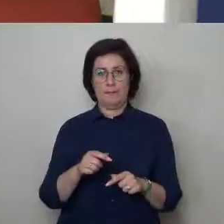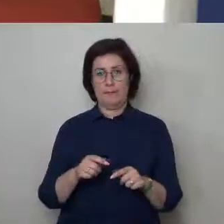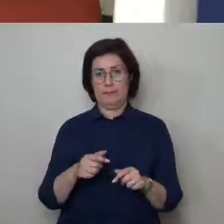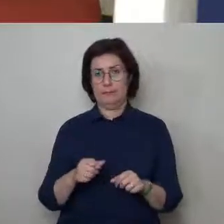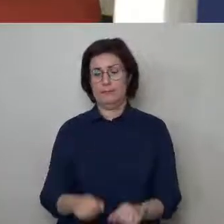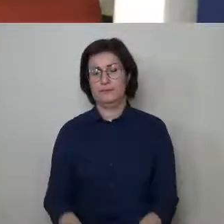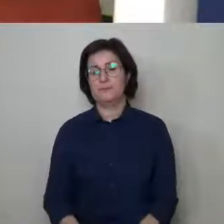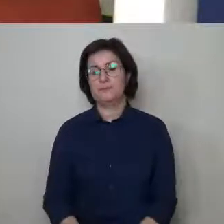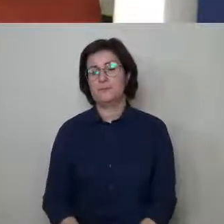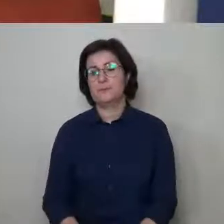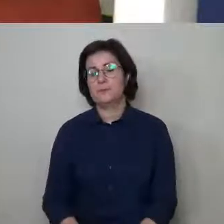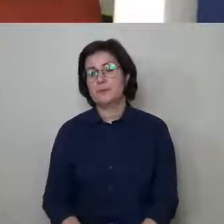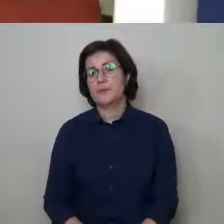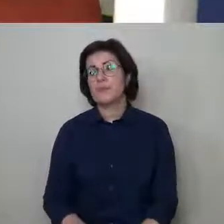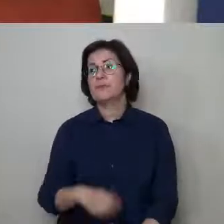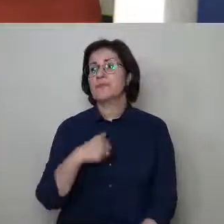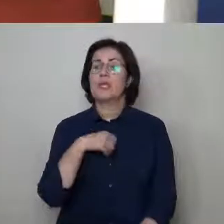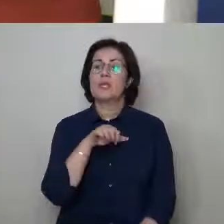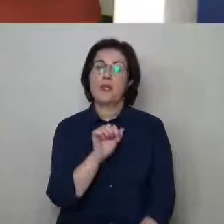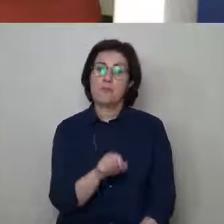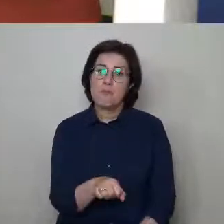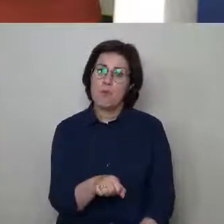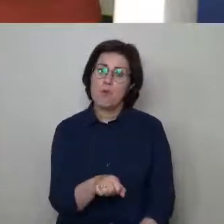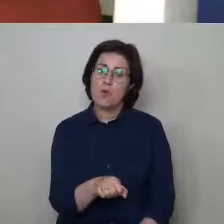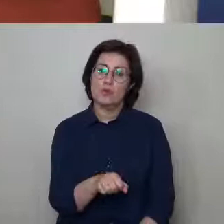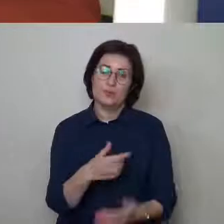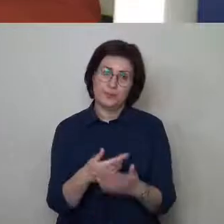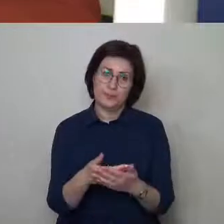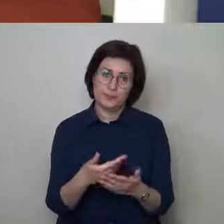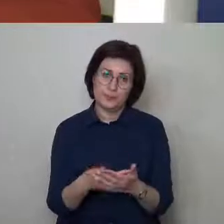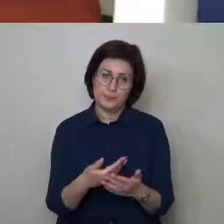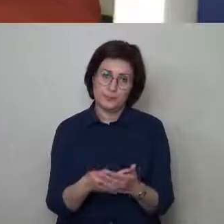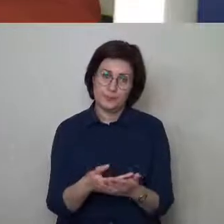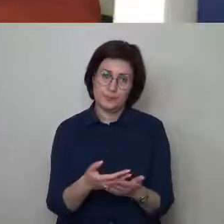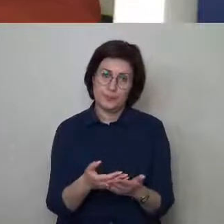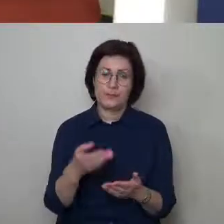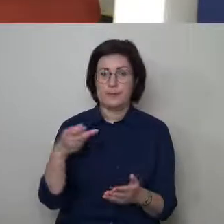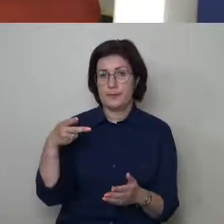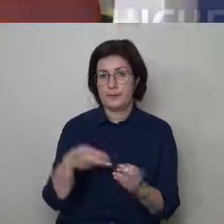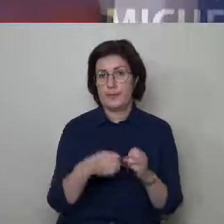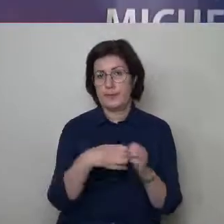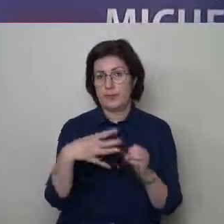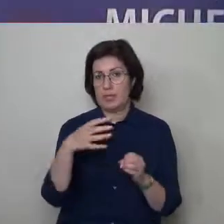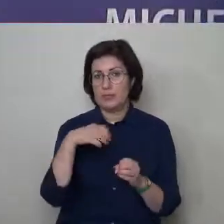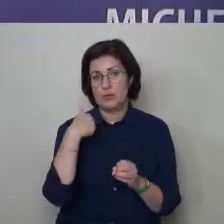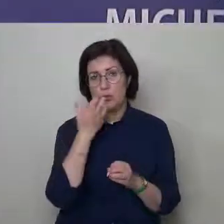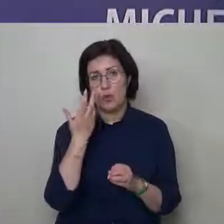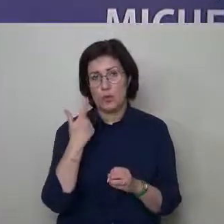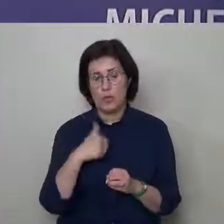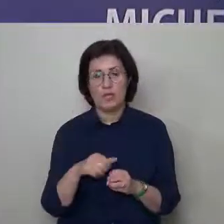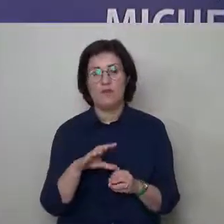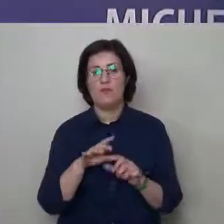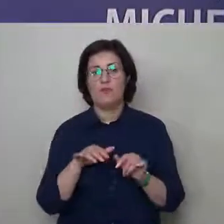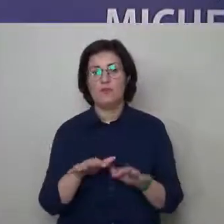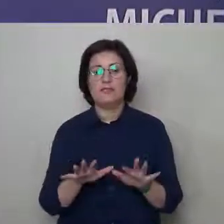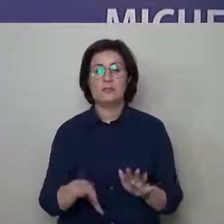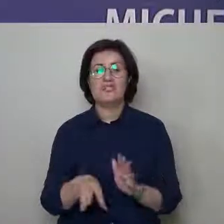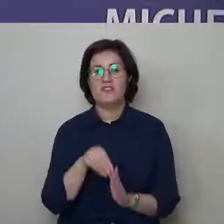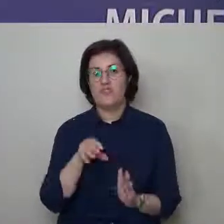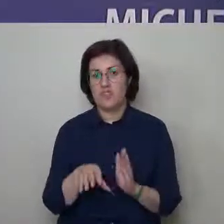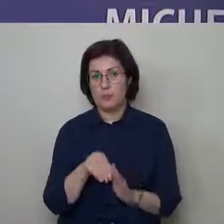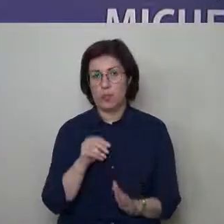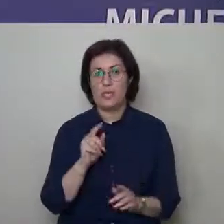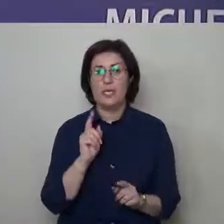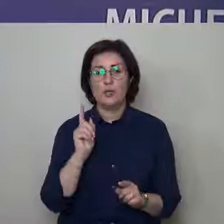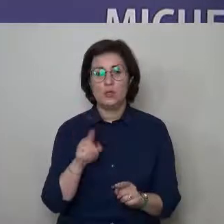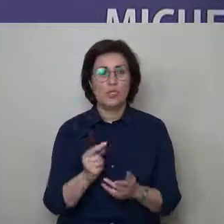would be considered, blatant violation or grave violation? Well, 2015, when we had the